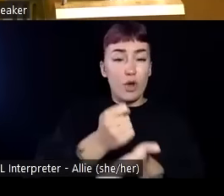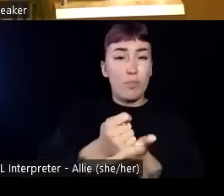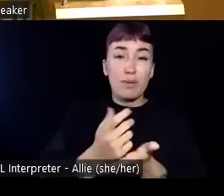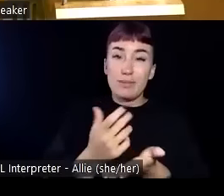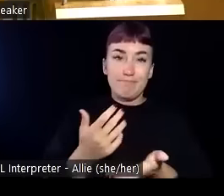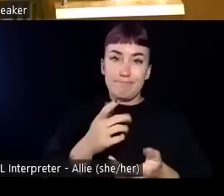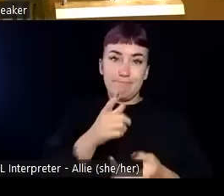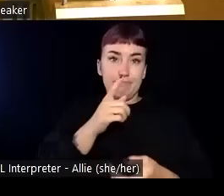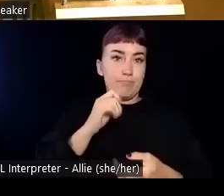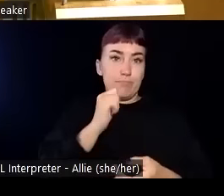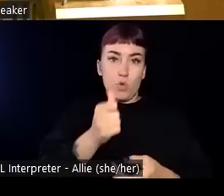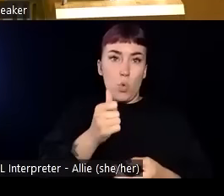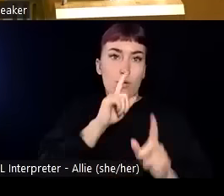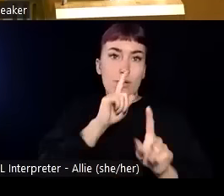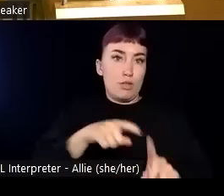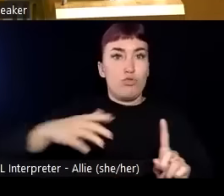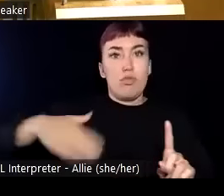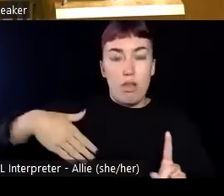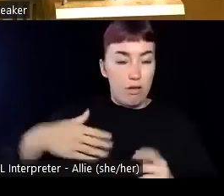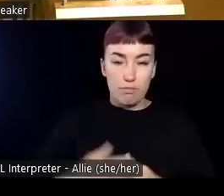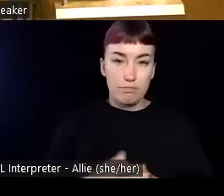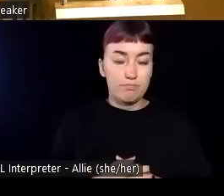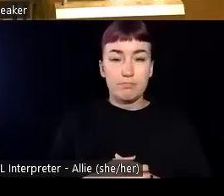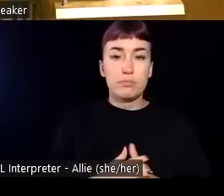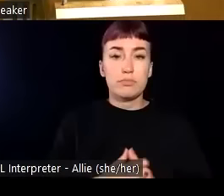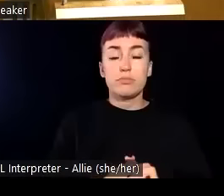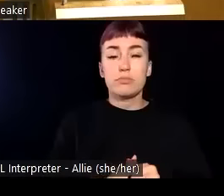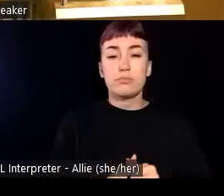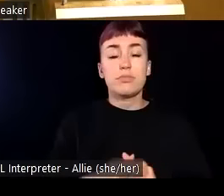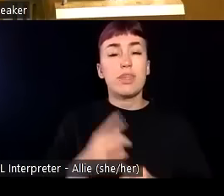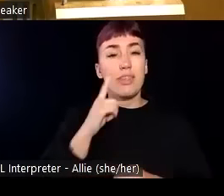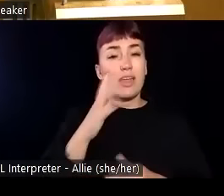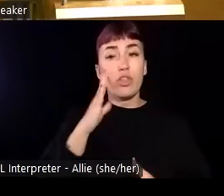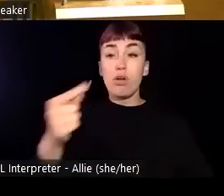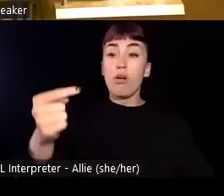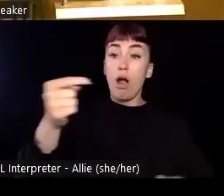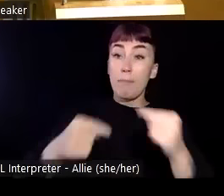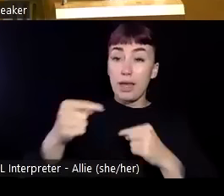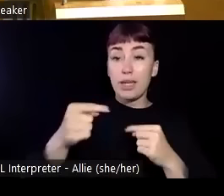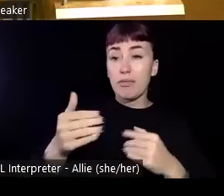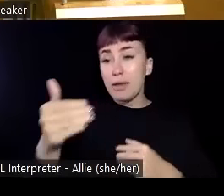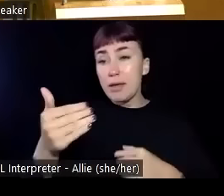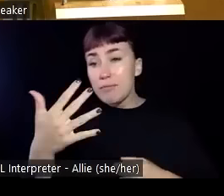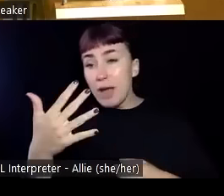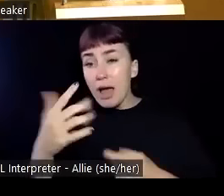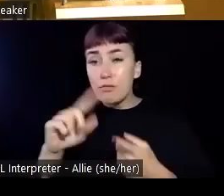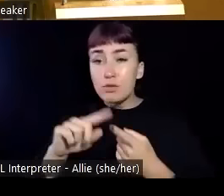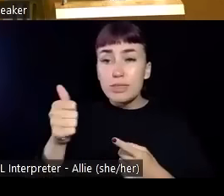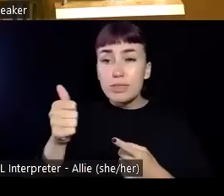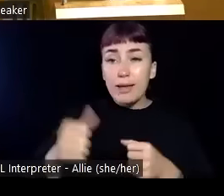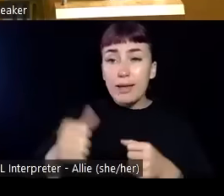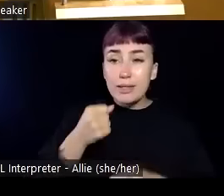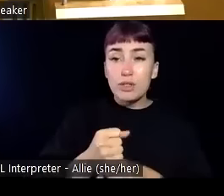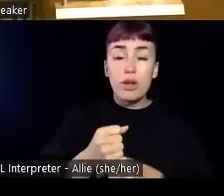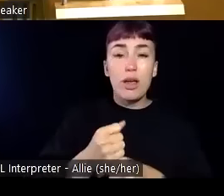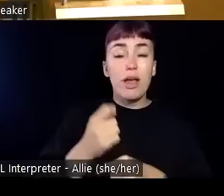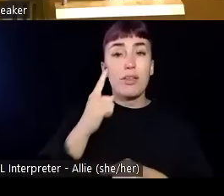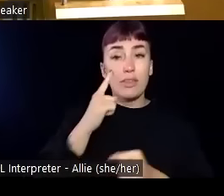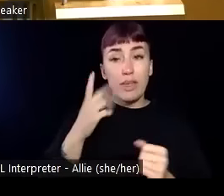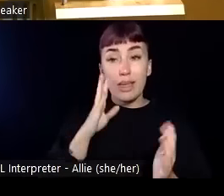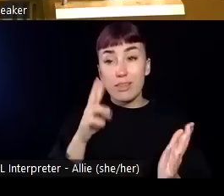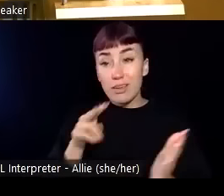answers definitively yet. I think those are forthcoming, you know, in the next 5 to 10 years. I think the readouts from these